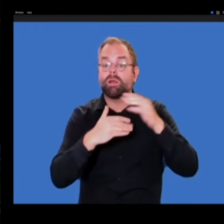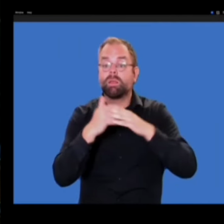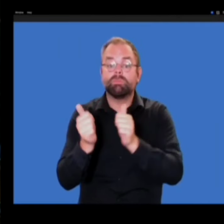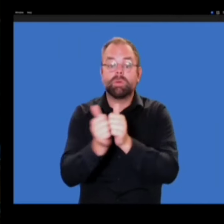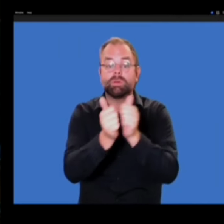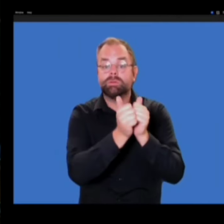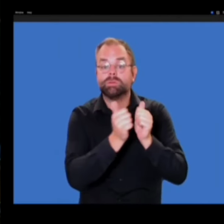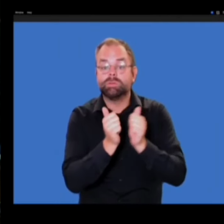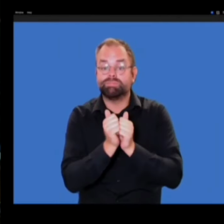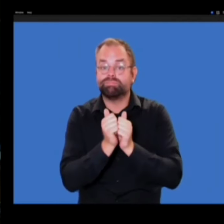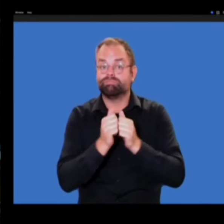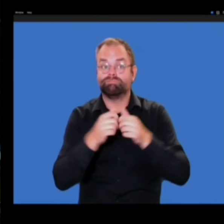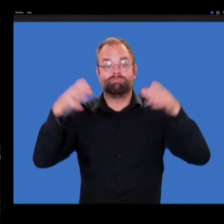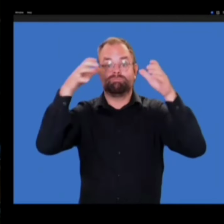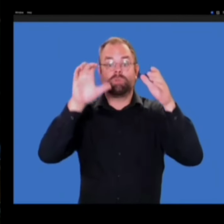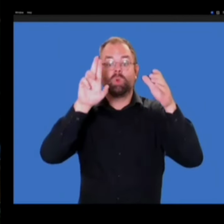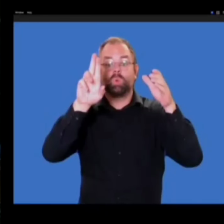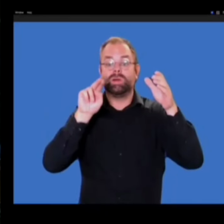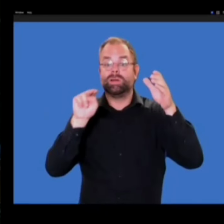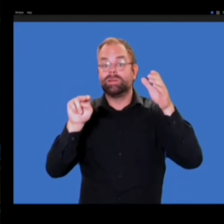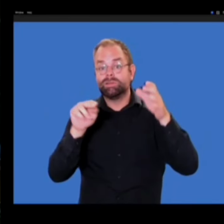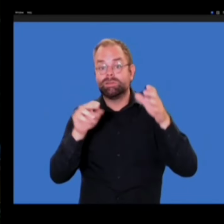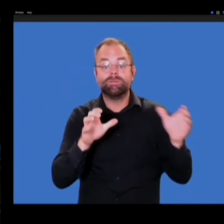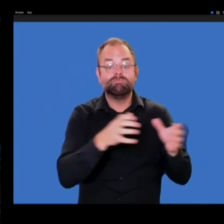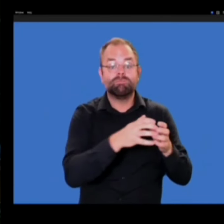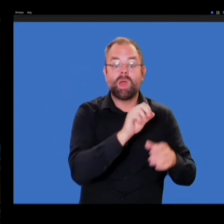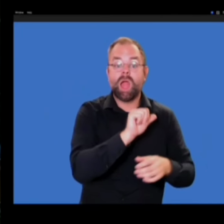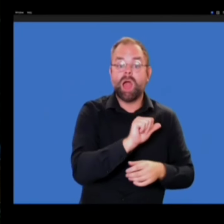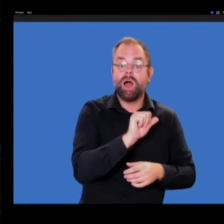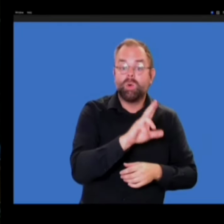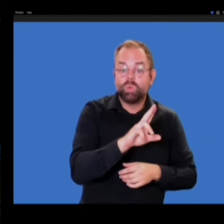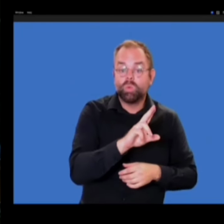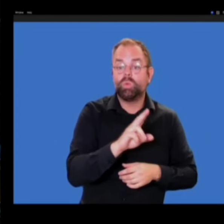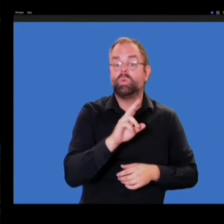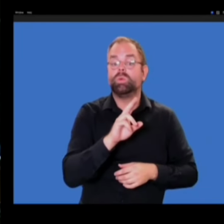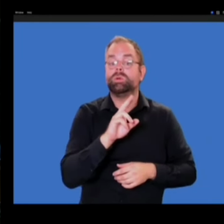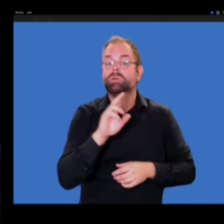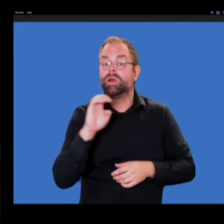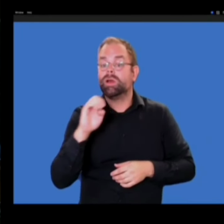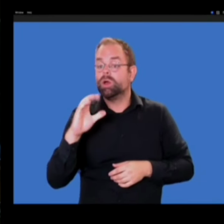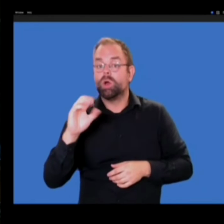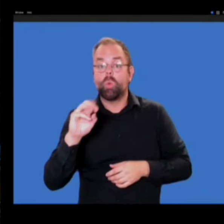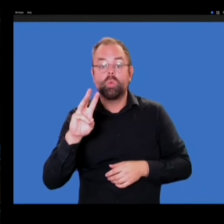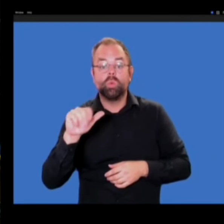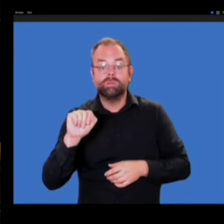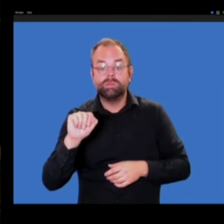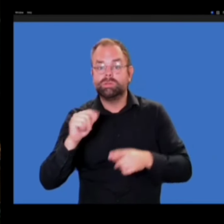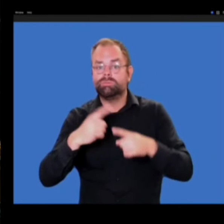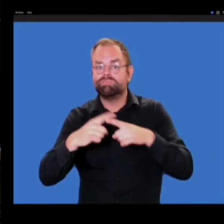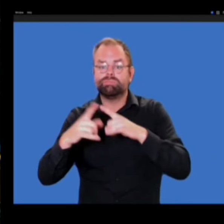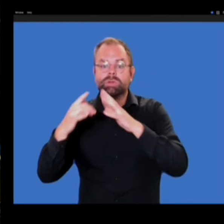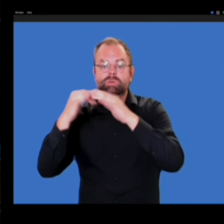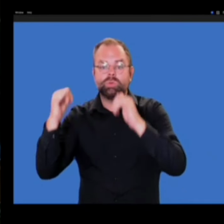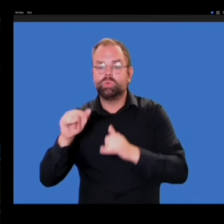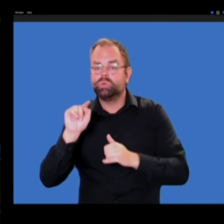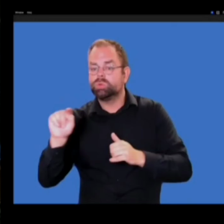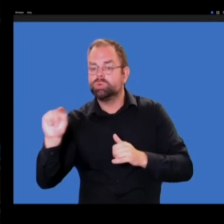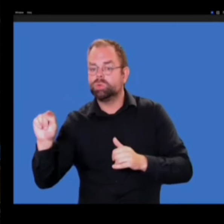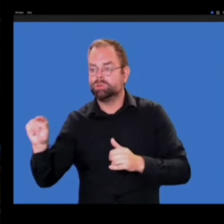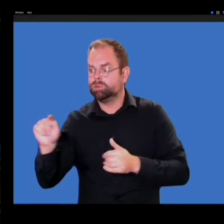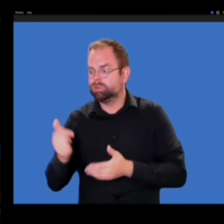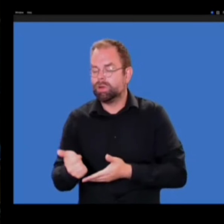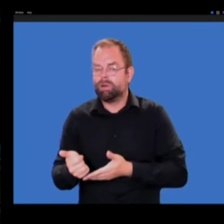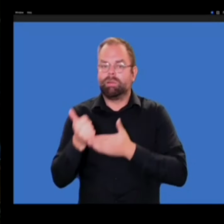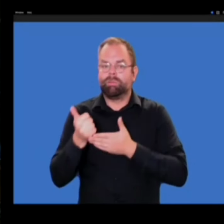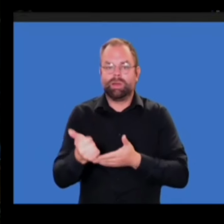the foundations for sustainable development. Our history certainly is a testament